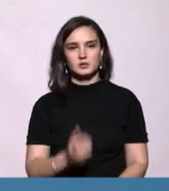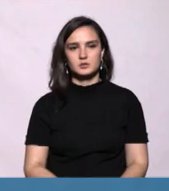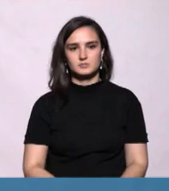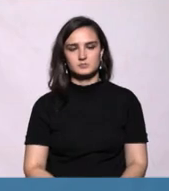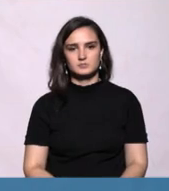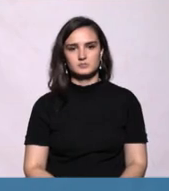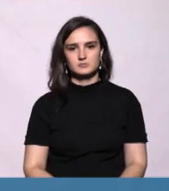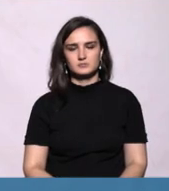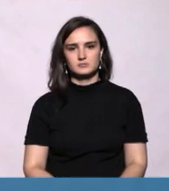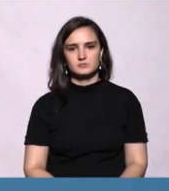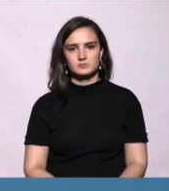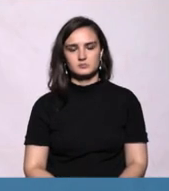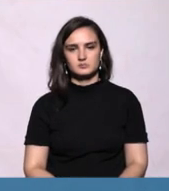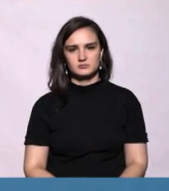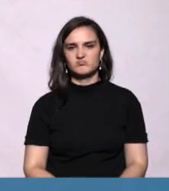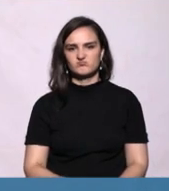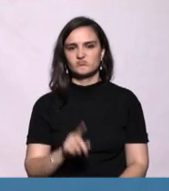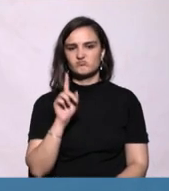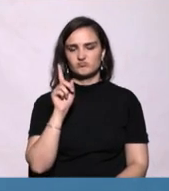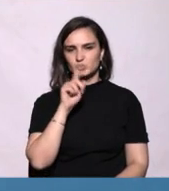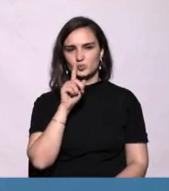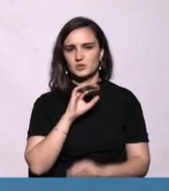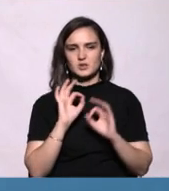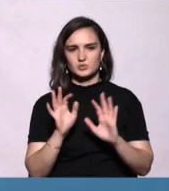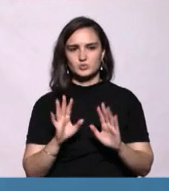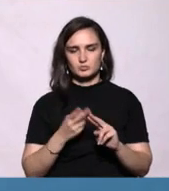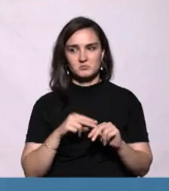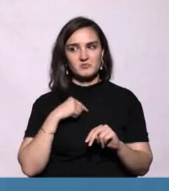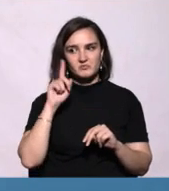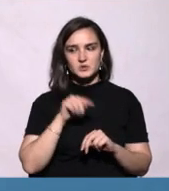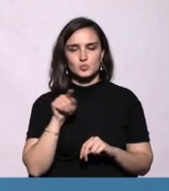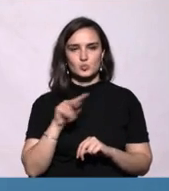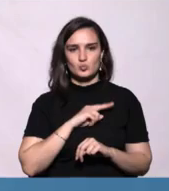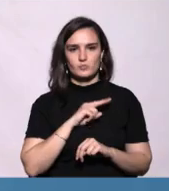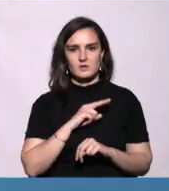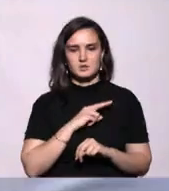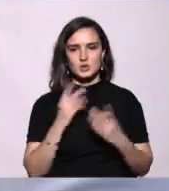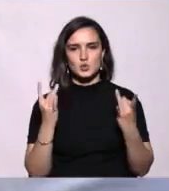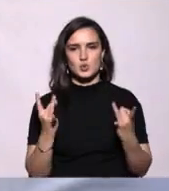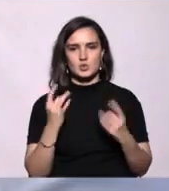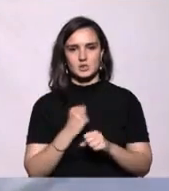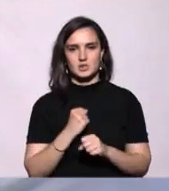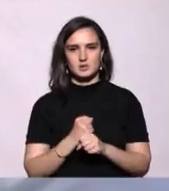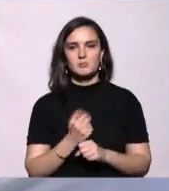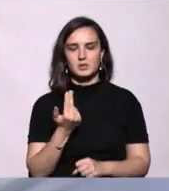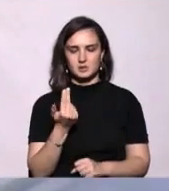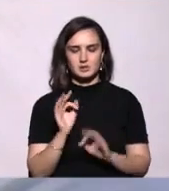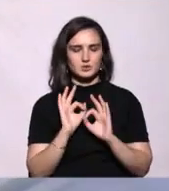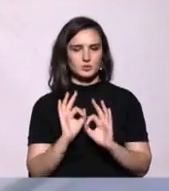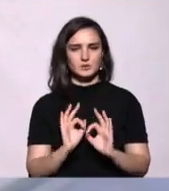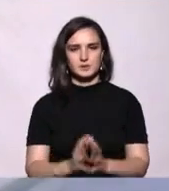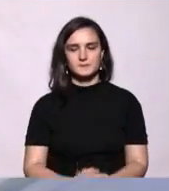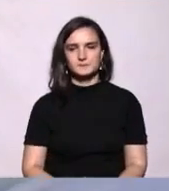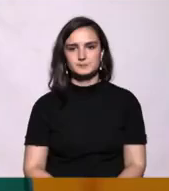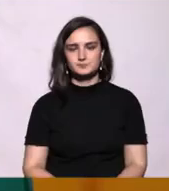Oh, exactly right. It's false because I know that she loves to do yoga. Fantastic, Zach.